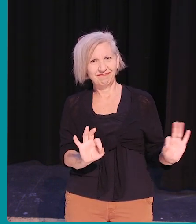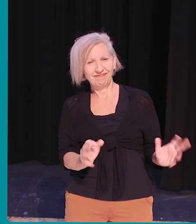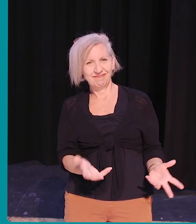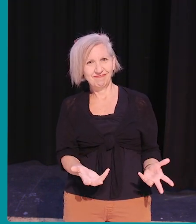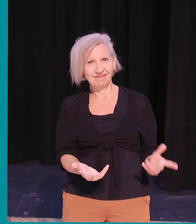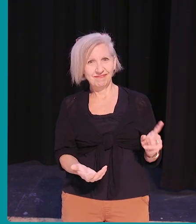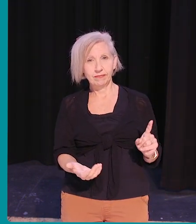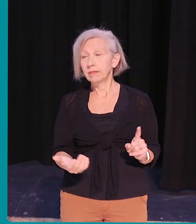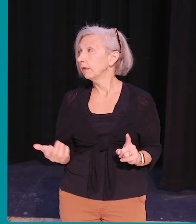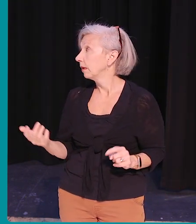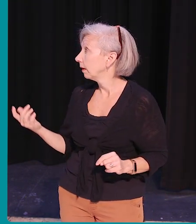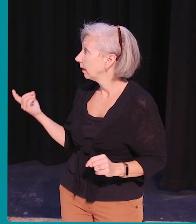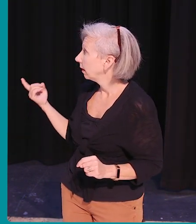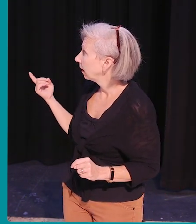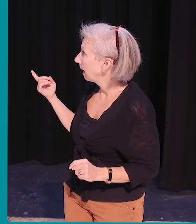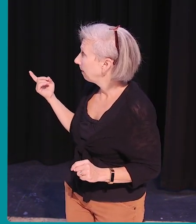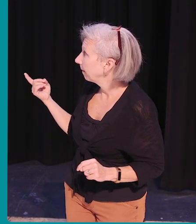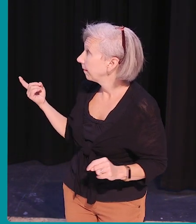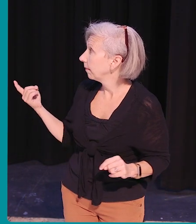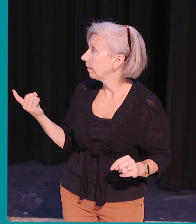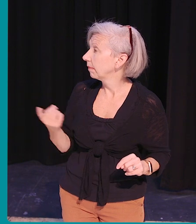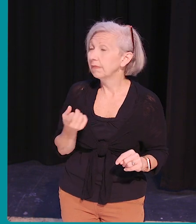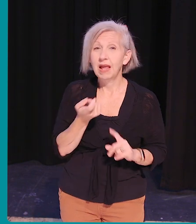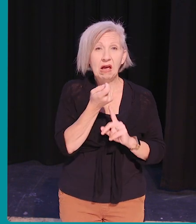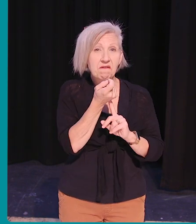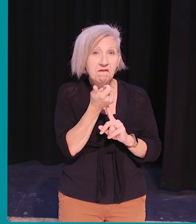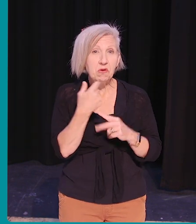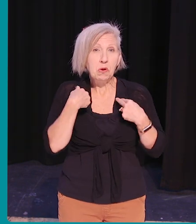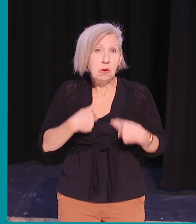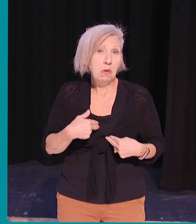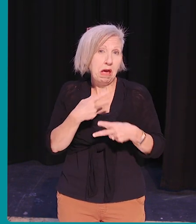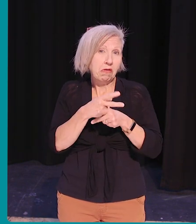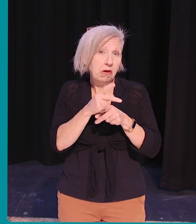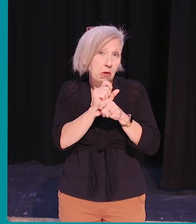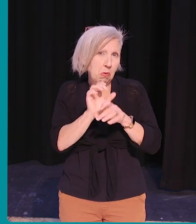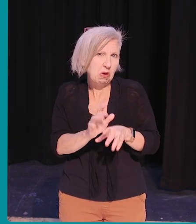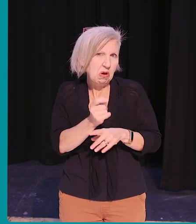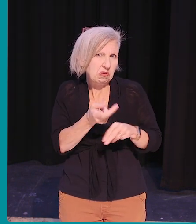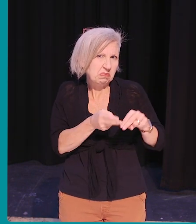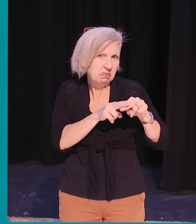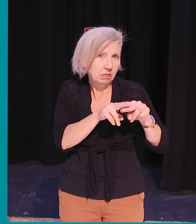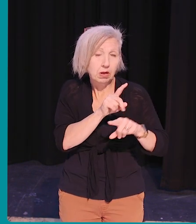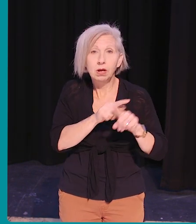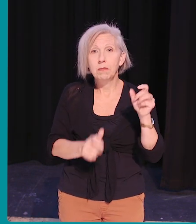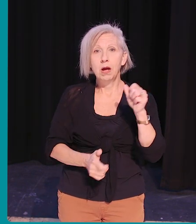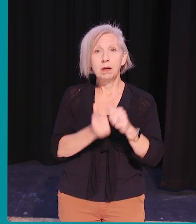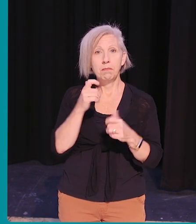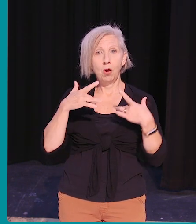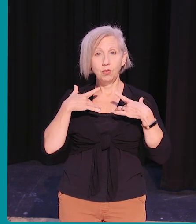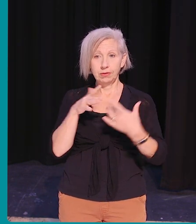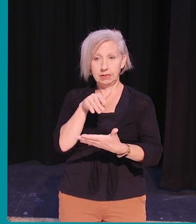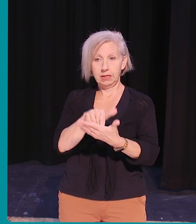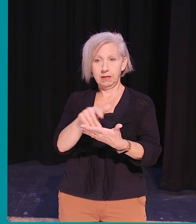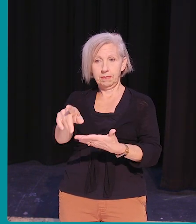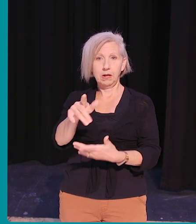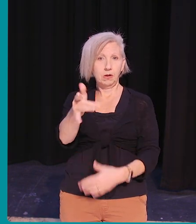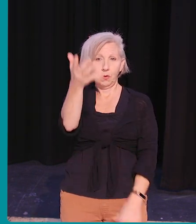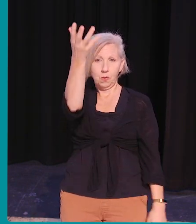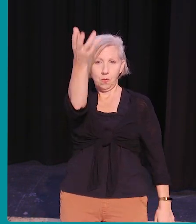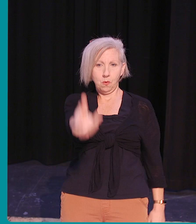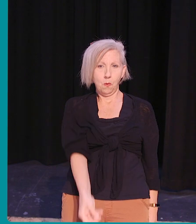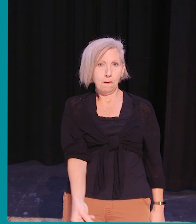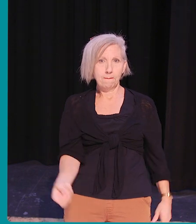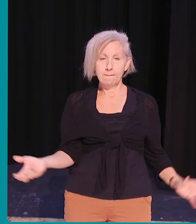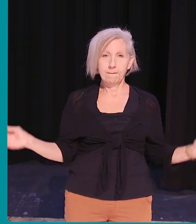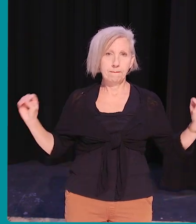a slight bump in some healthcare work, but otherwise kind of stagnant, tiny growth, and that whole middle, again, gone. Those middle skill jobs